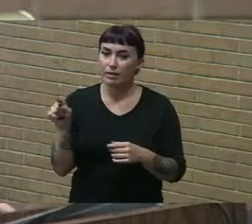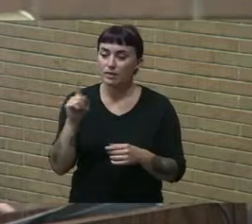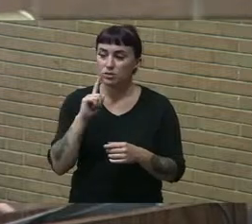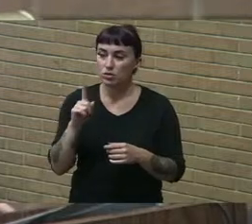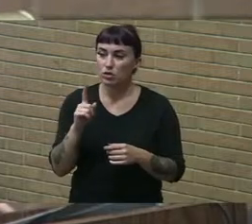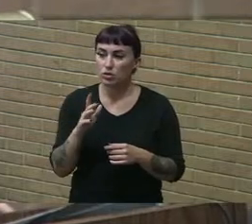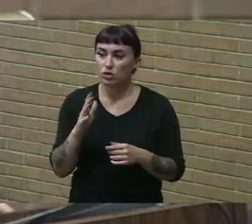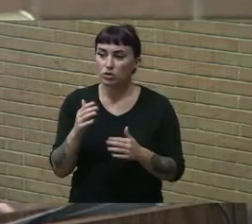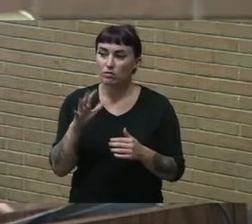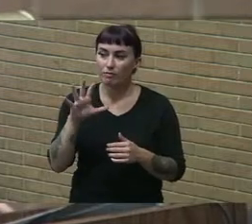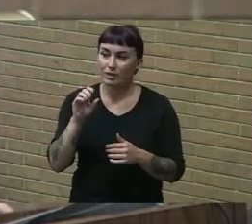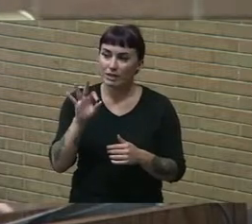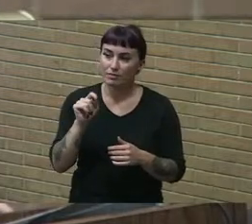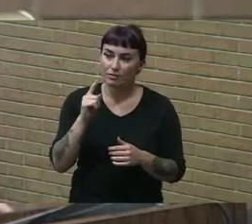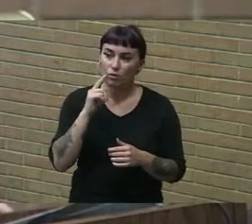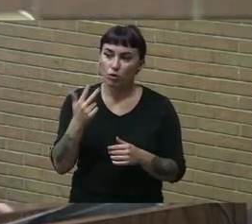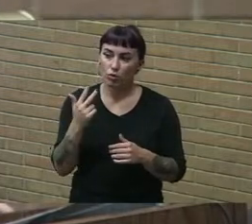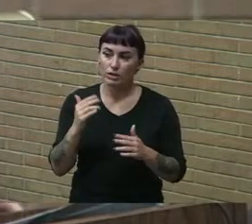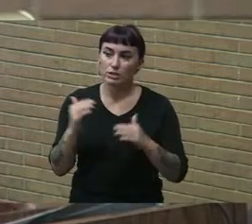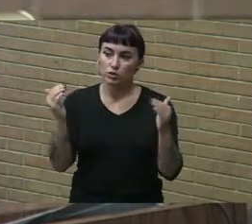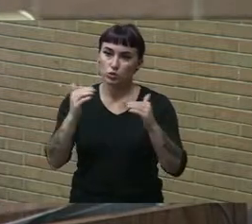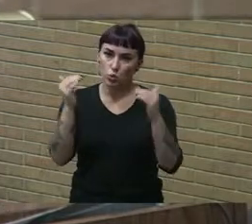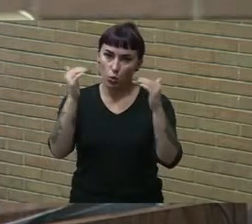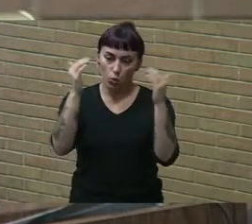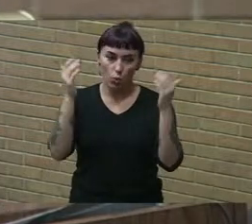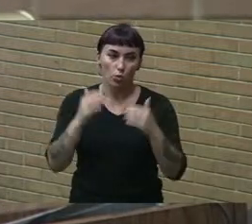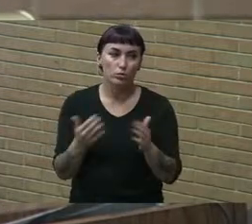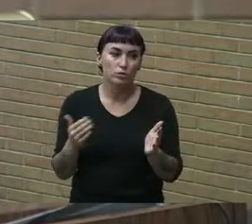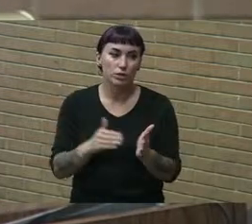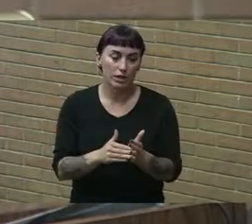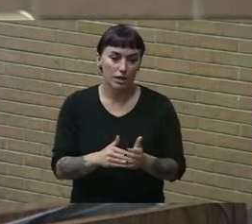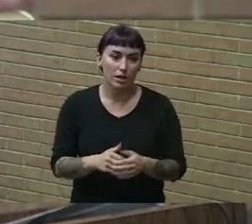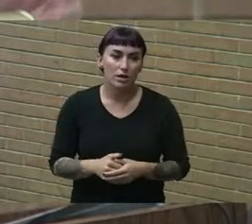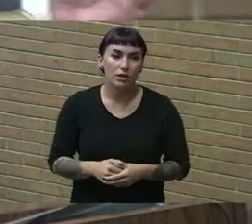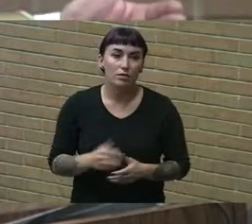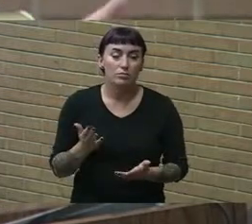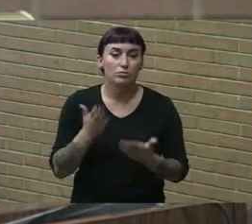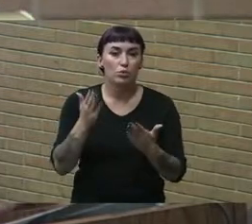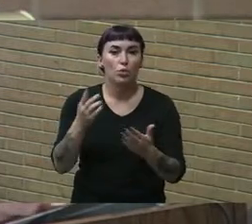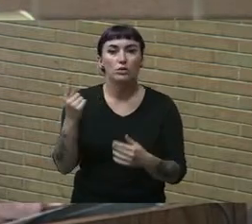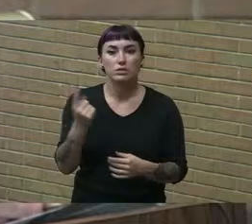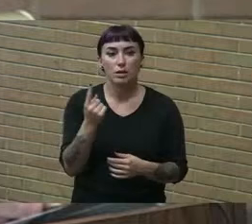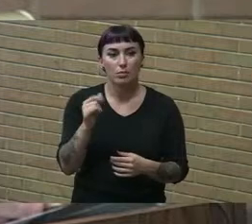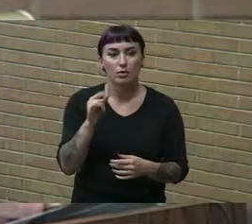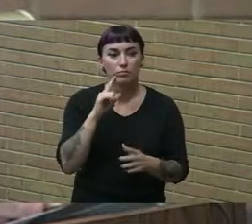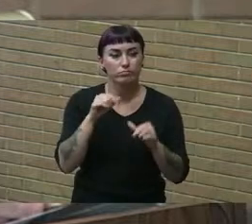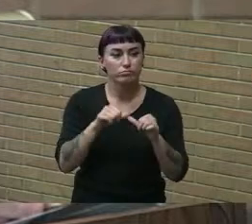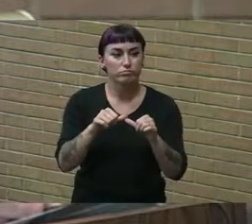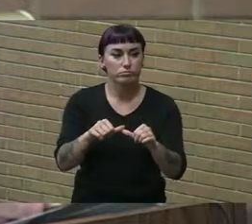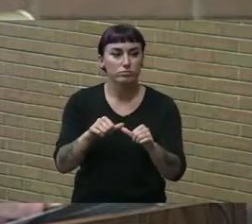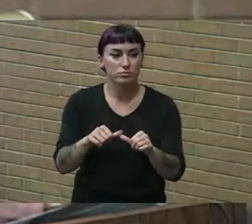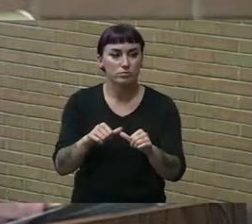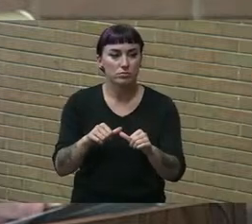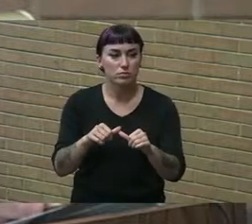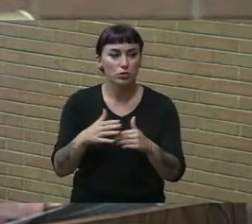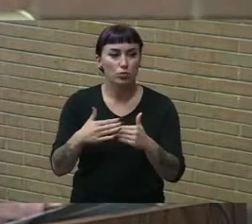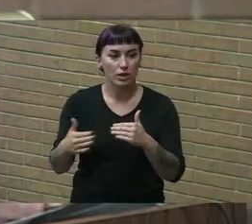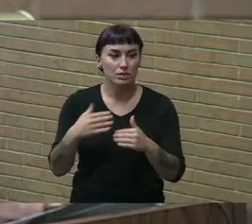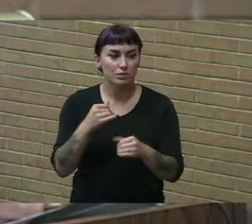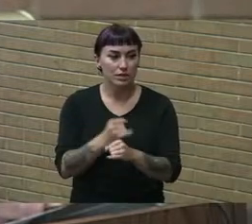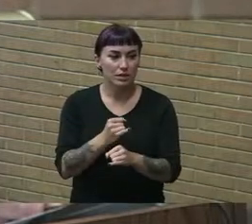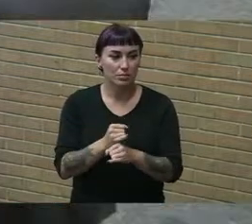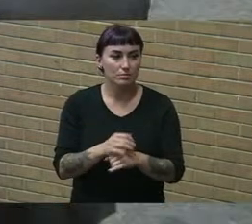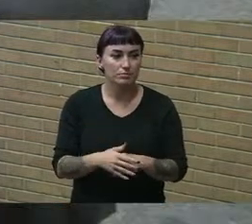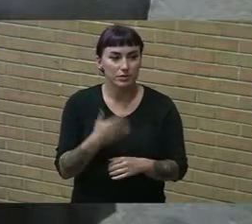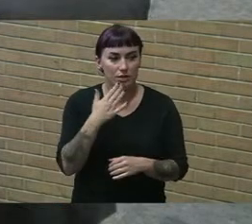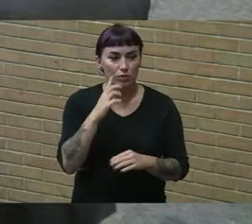in excess of 50 feet for 3 stories. So we are proposing something which is consistent with the rest of the campus. Thank